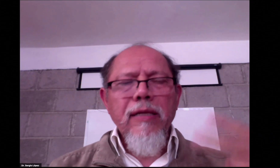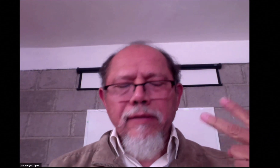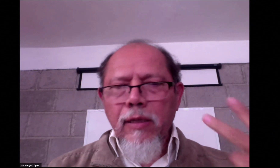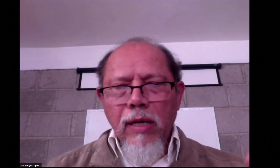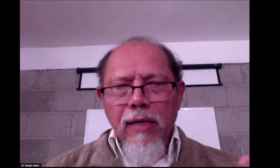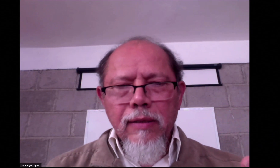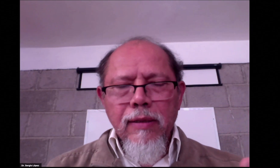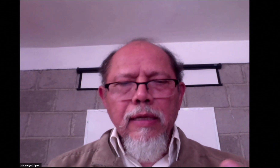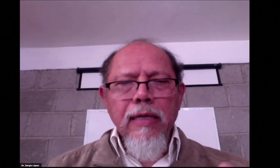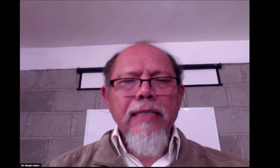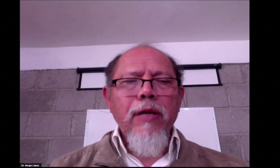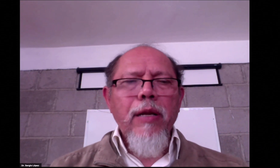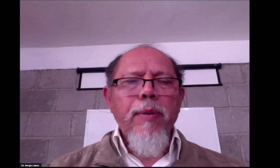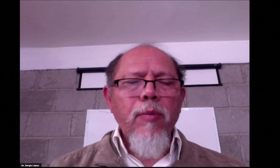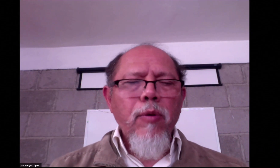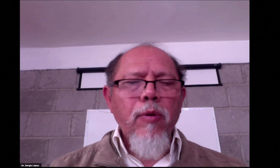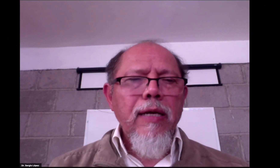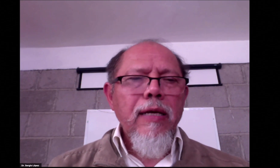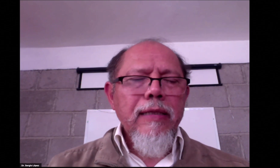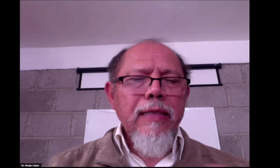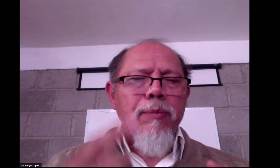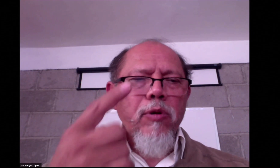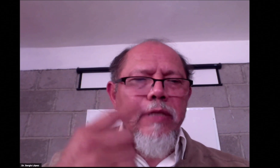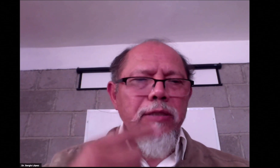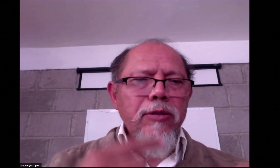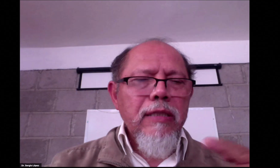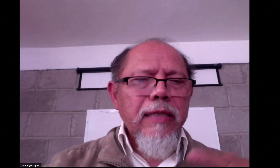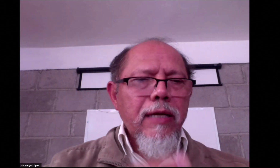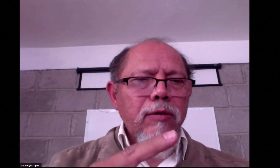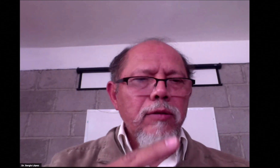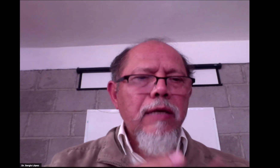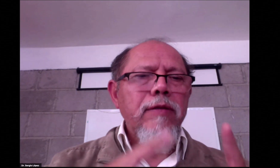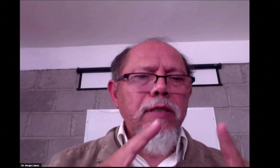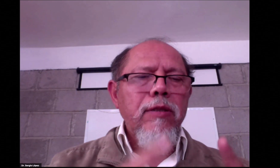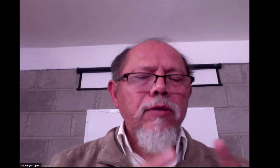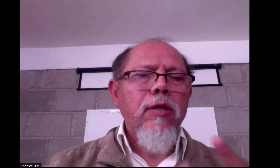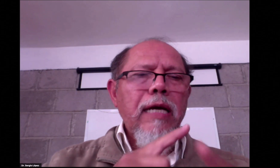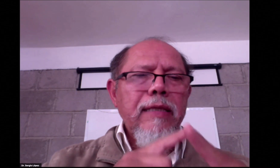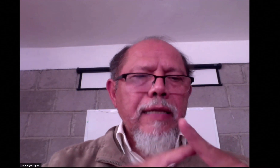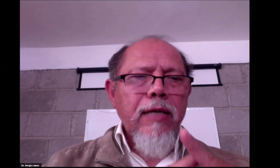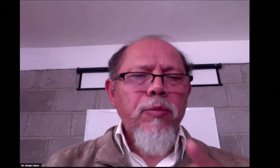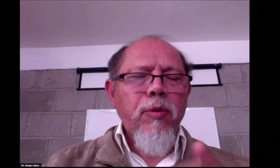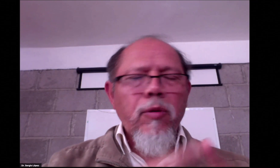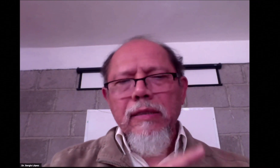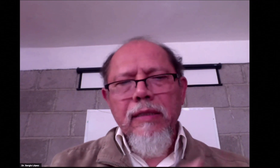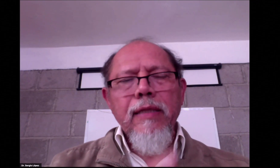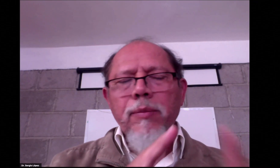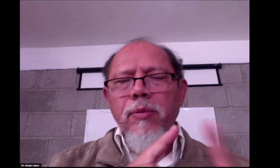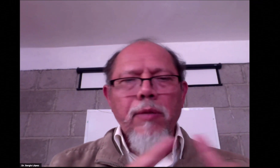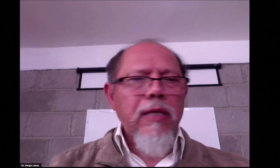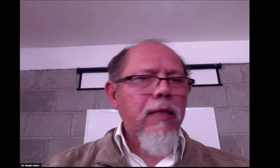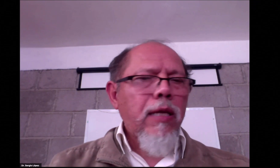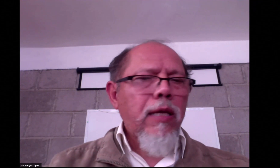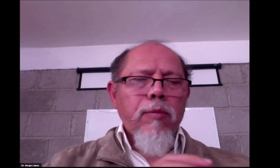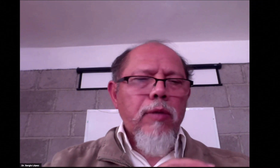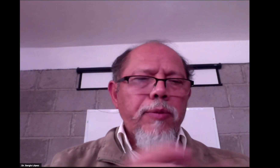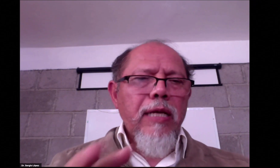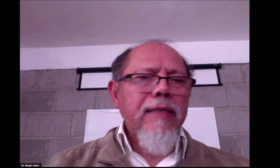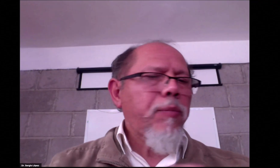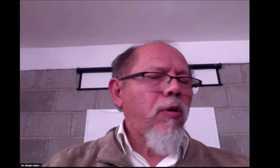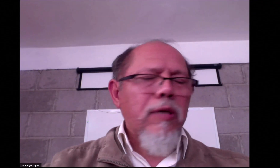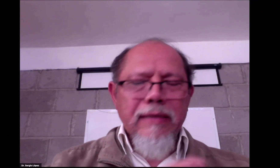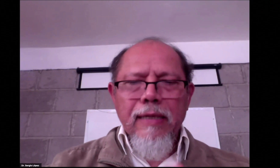it has an emotional, cellular, and a inner process memory that was